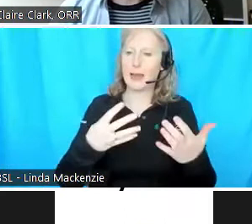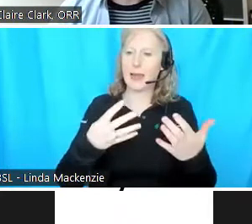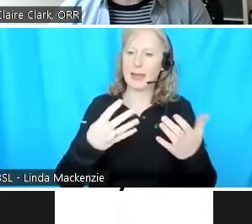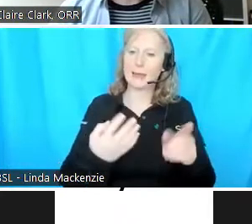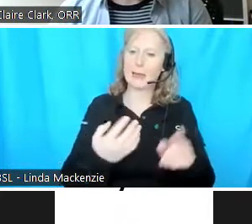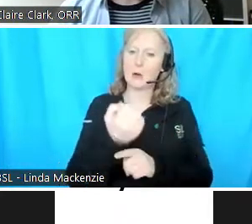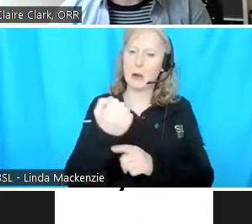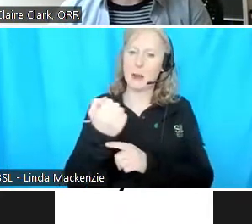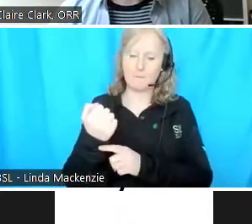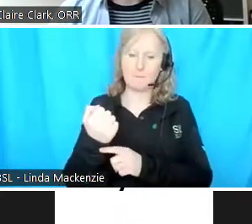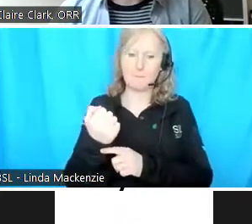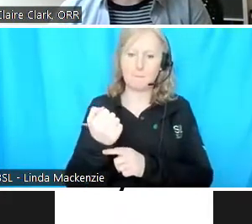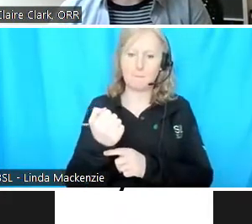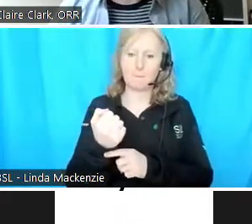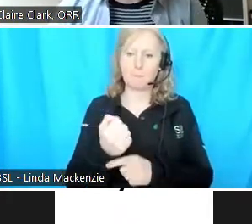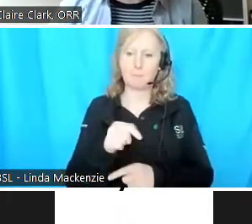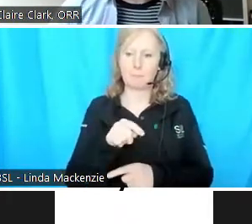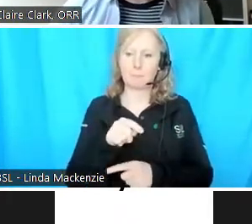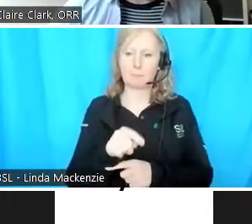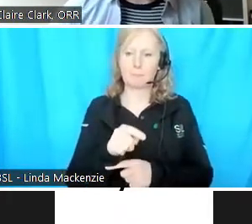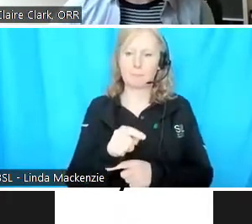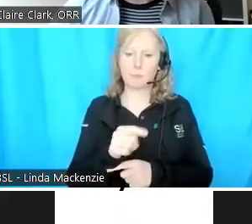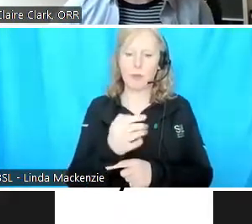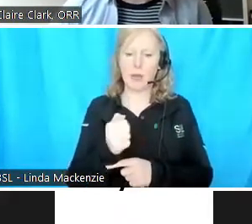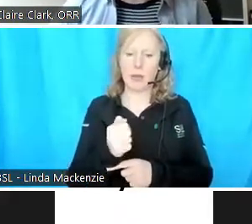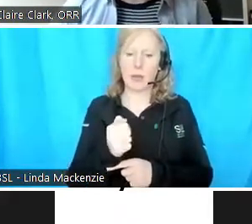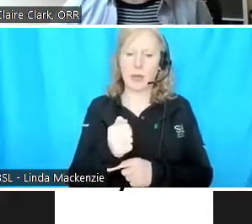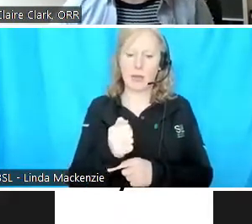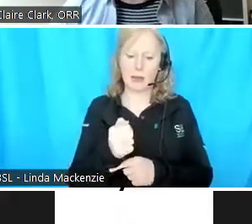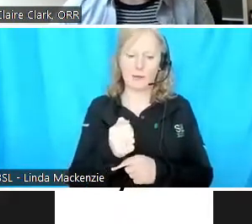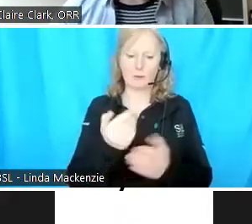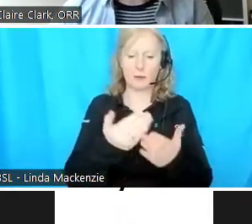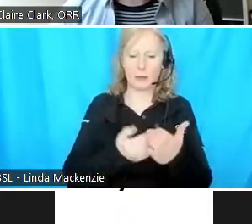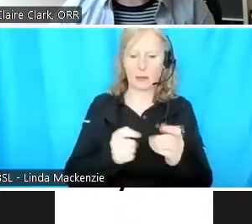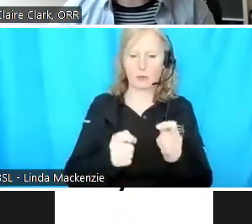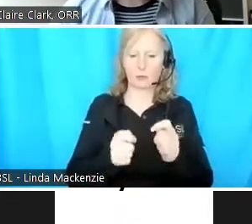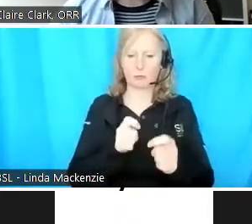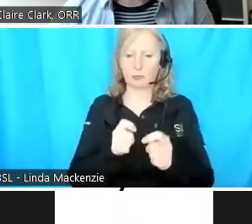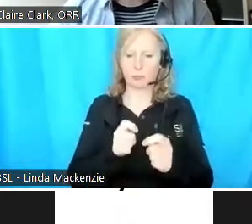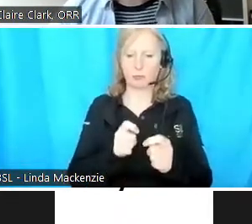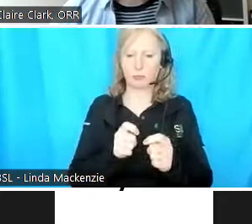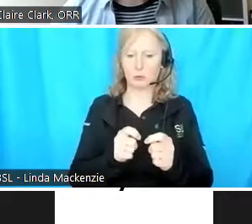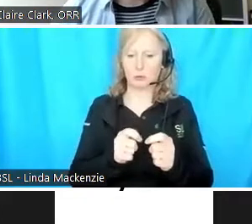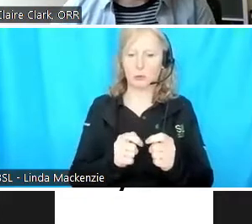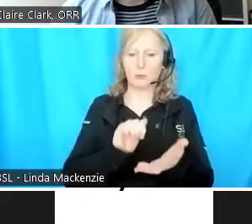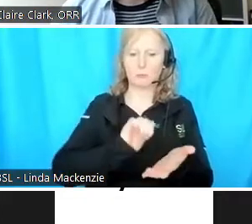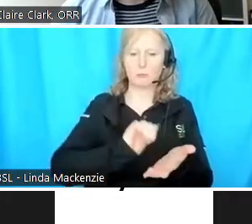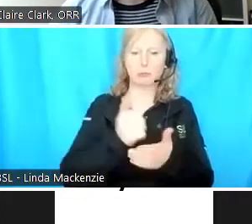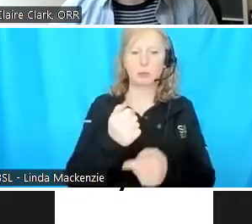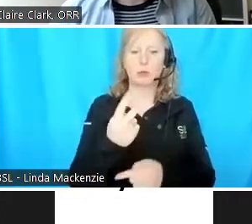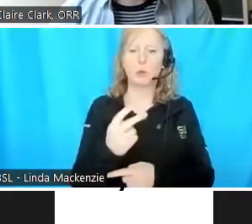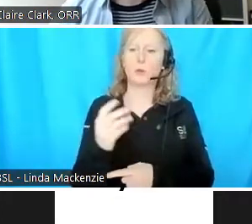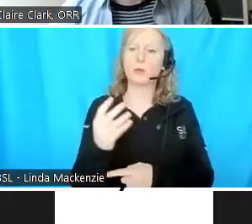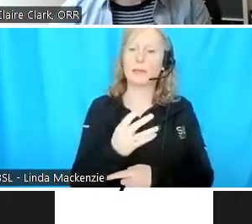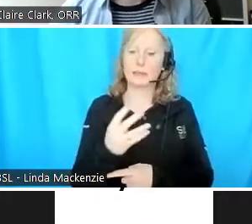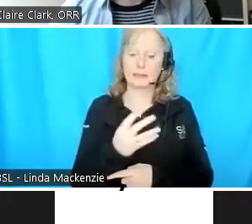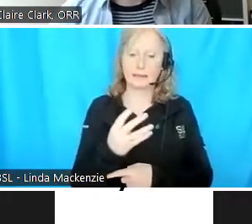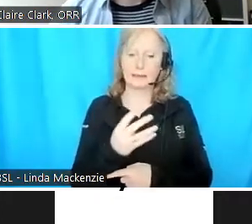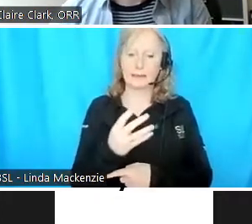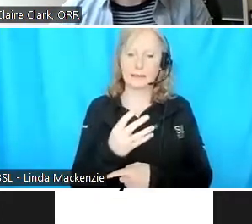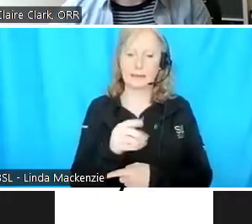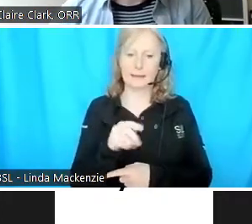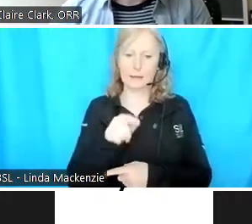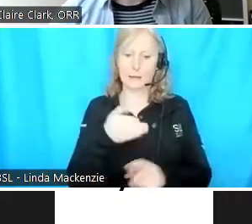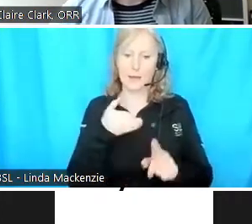and forms the basis of our revised guidance document, which was published back in 2019. So the purpose of the